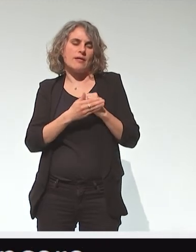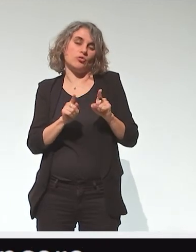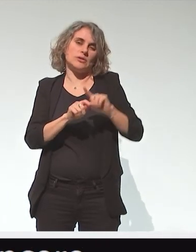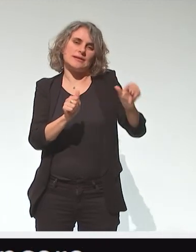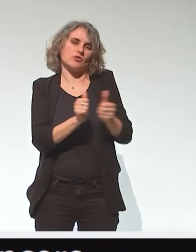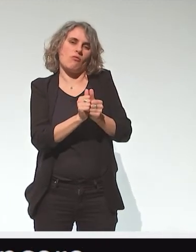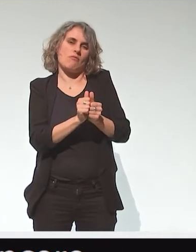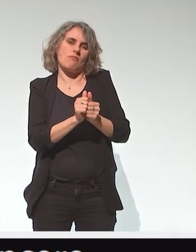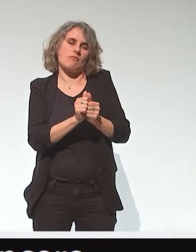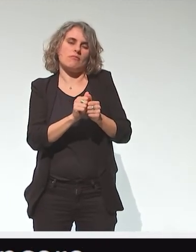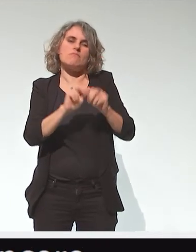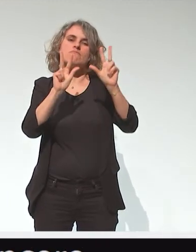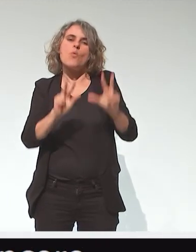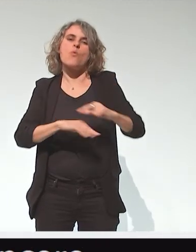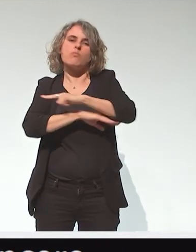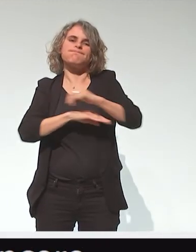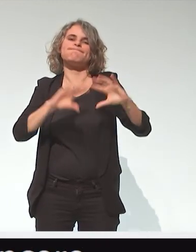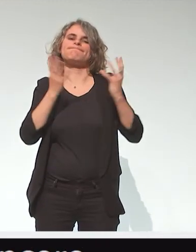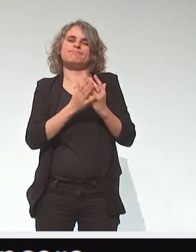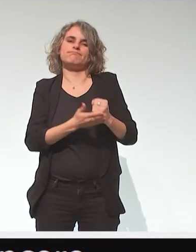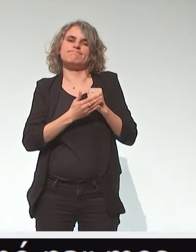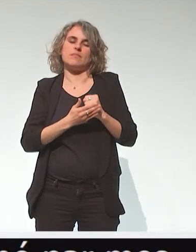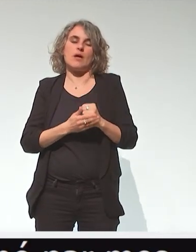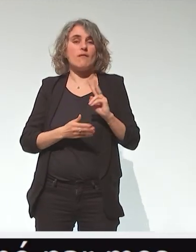my colleagues and my office assistant.